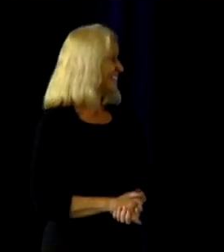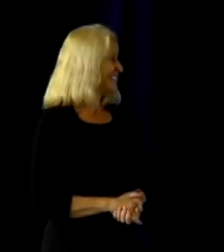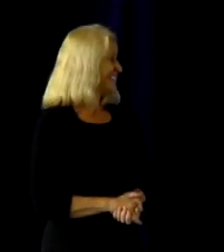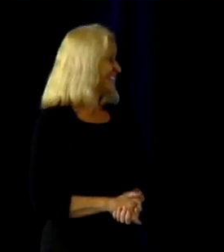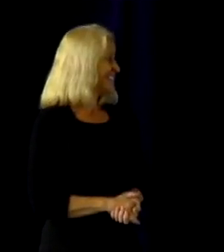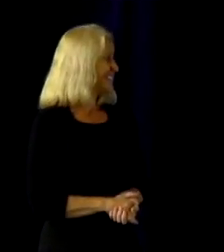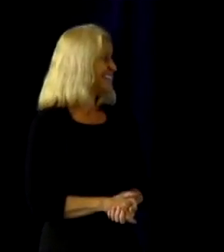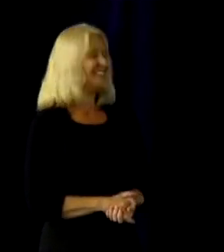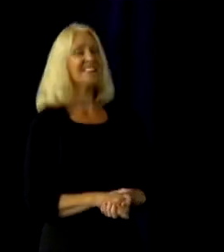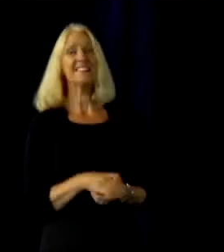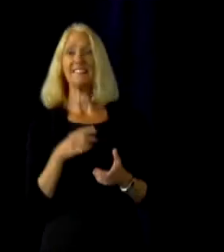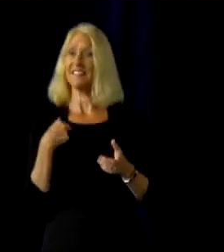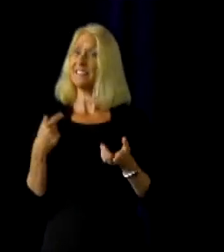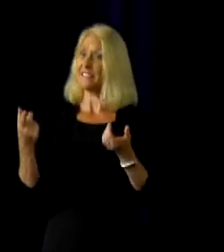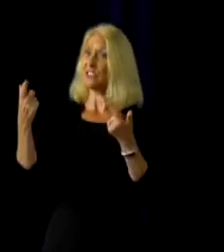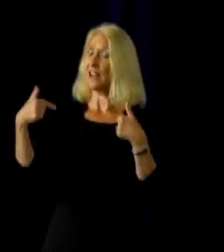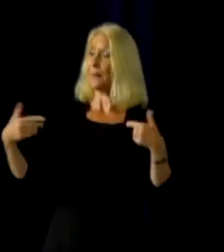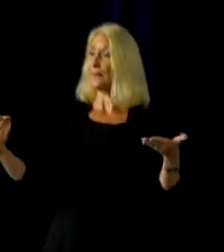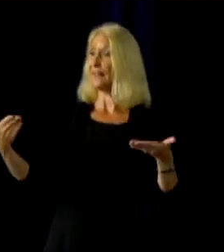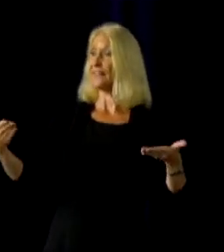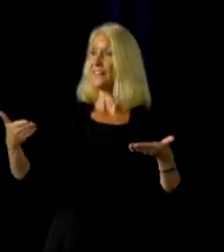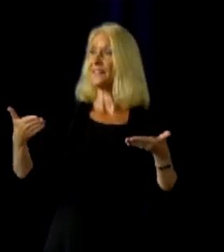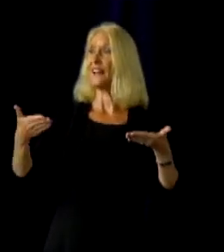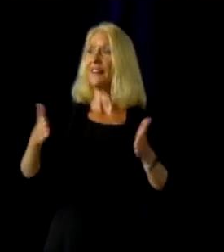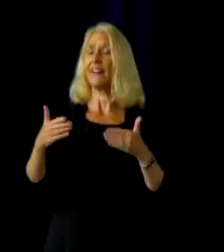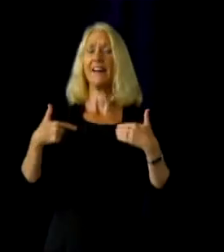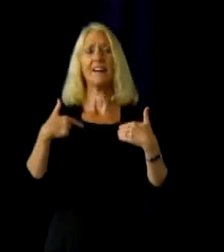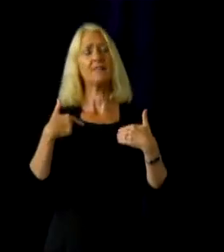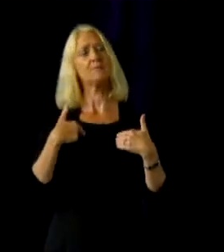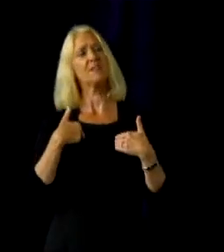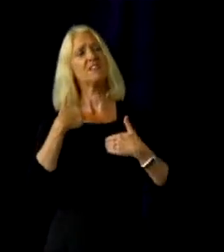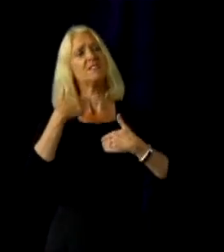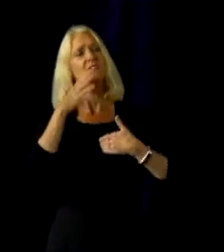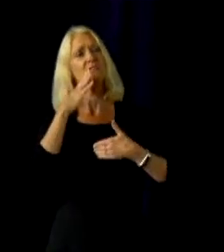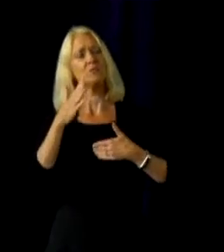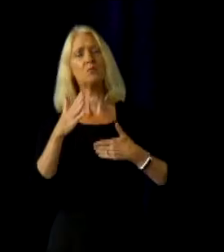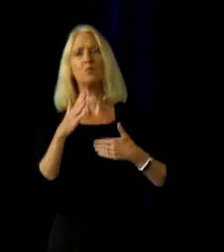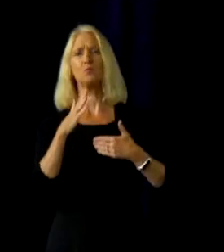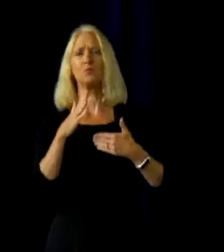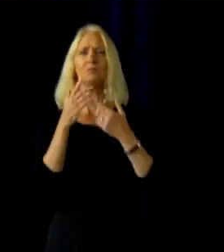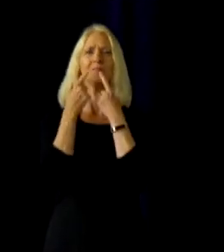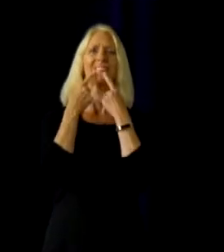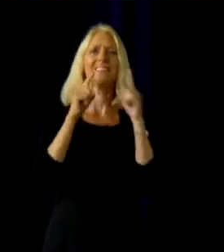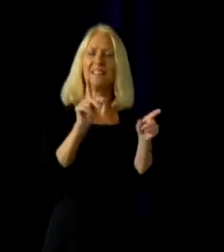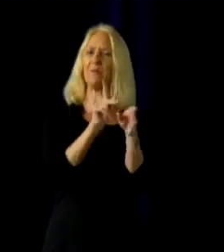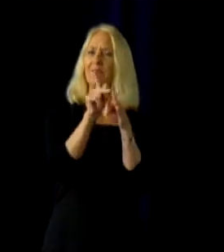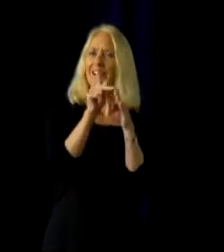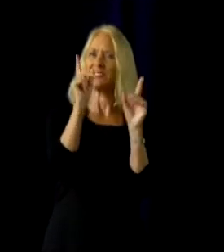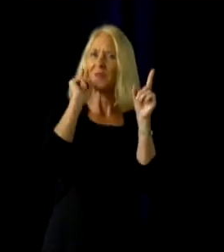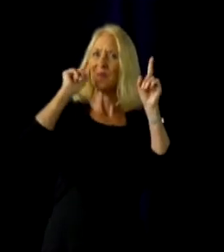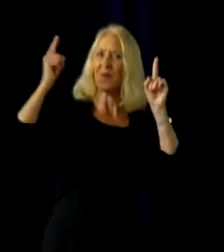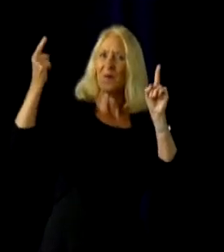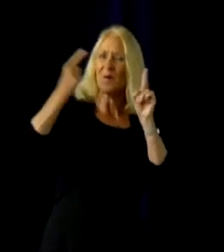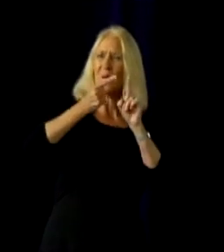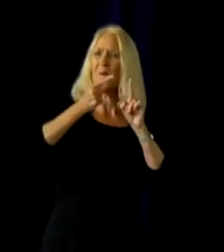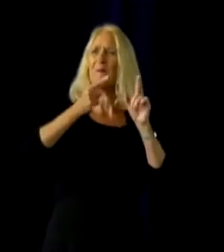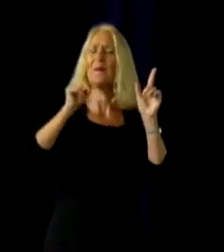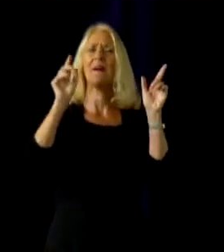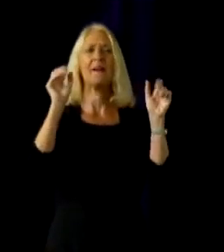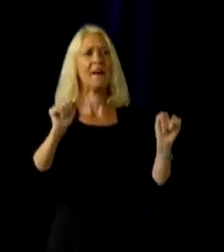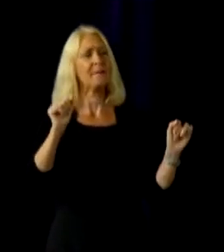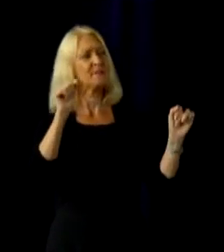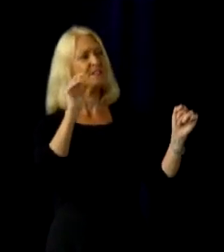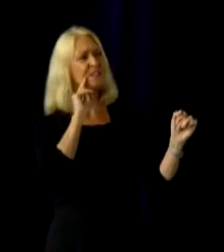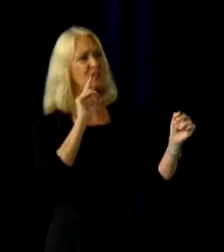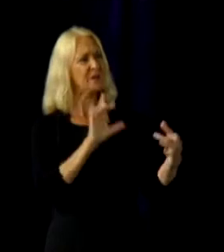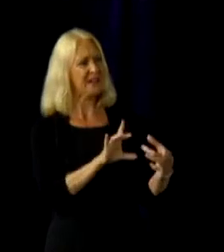So coming here allowed me to reach my professional goals. I was able to make a connection with a counselor.